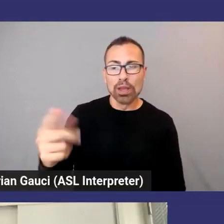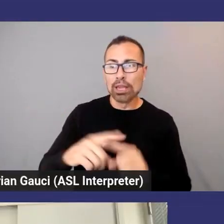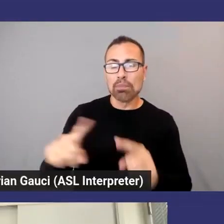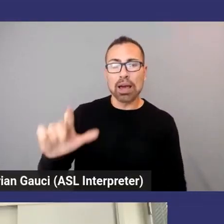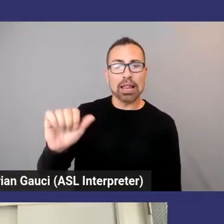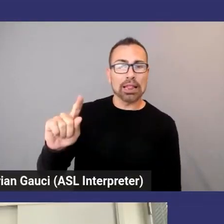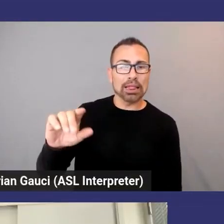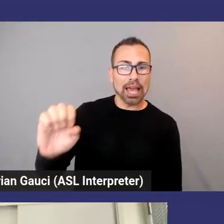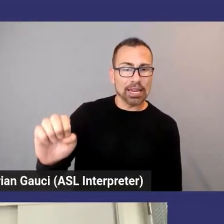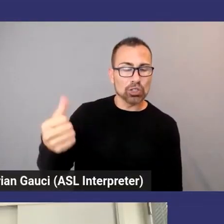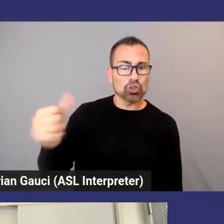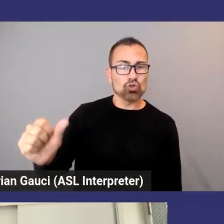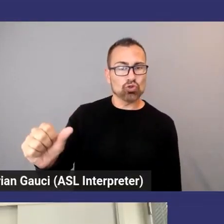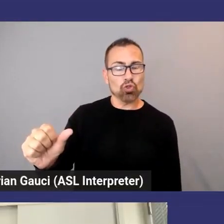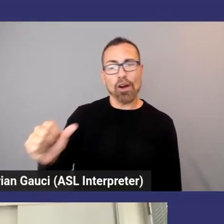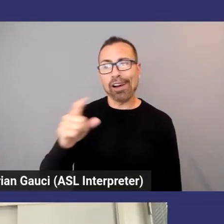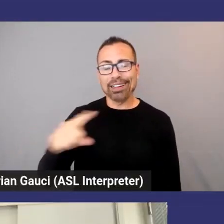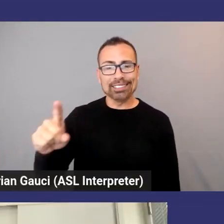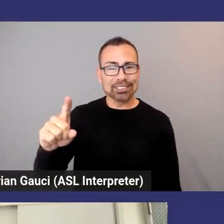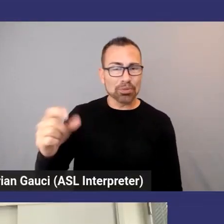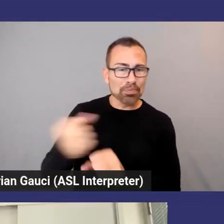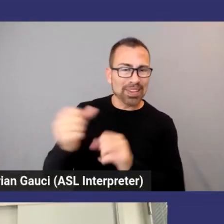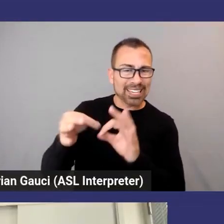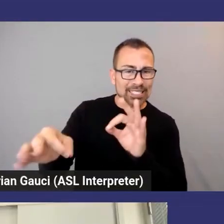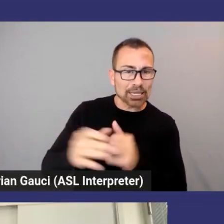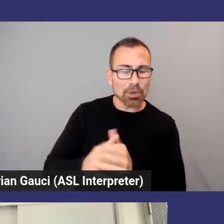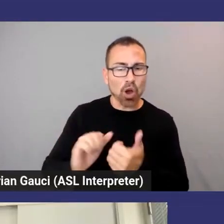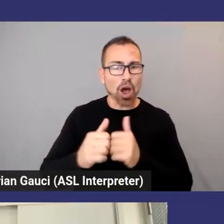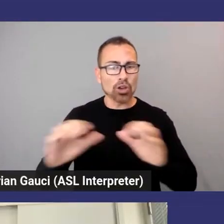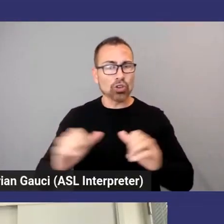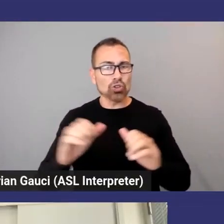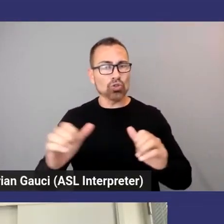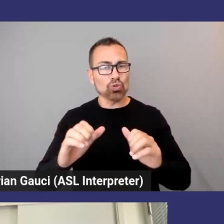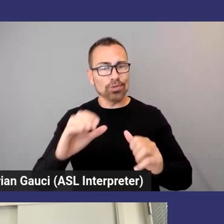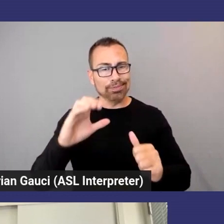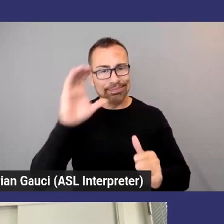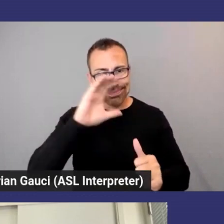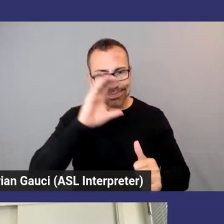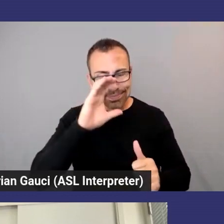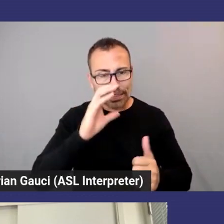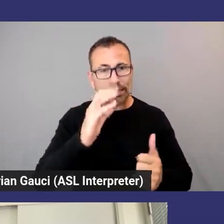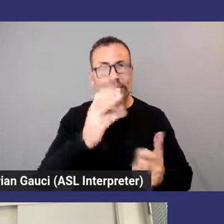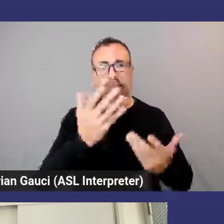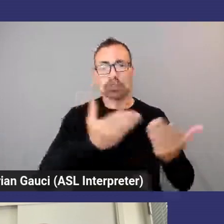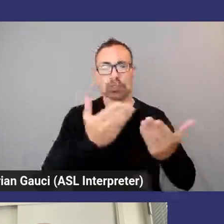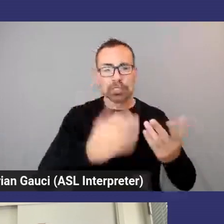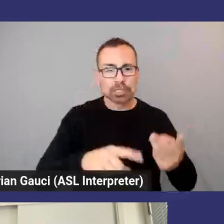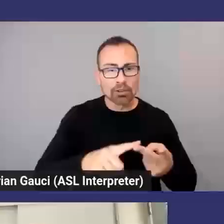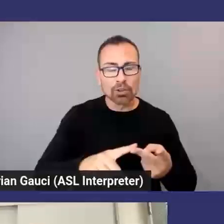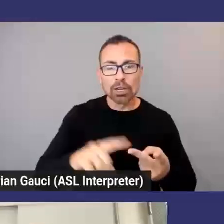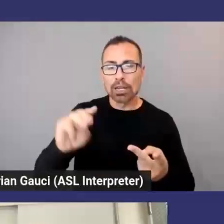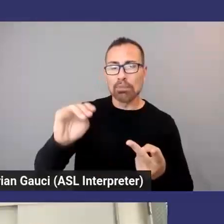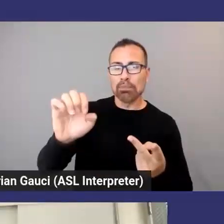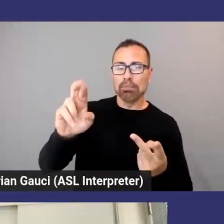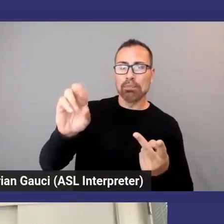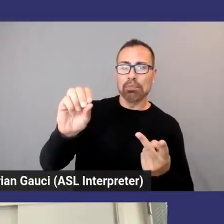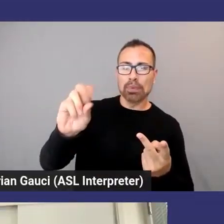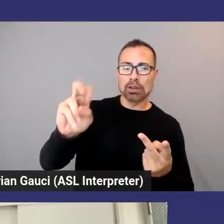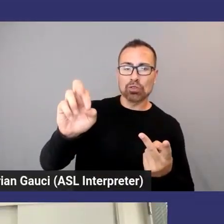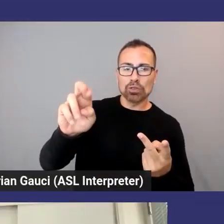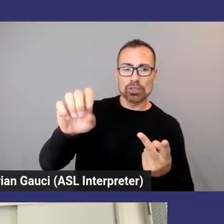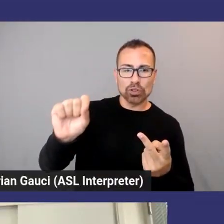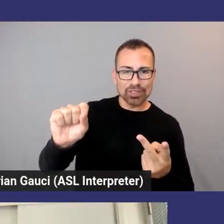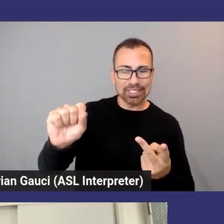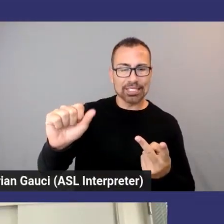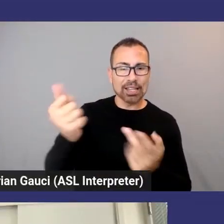you do the service discovery, how do you connect all your microservices, and lots of those pieces come together in application